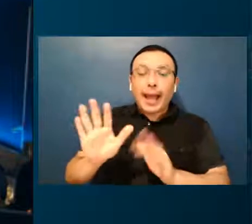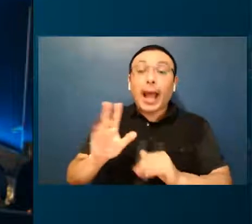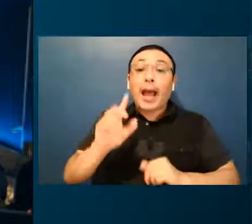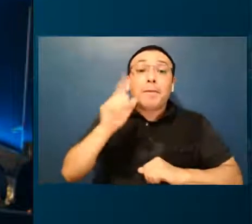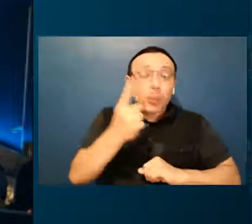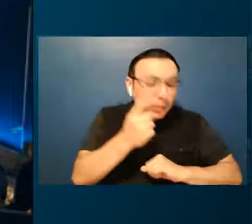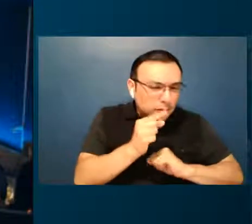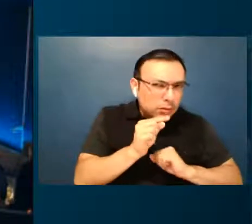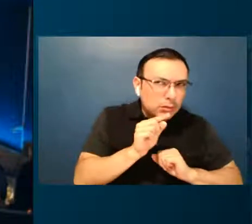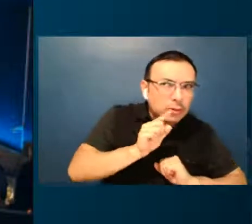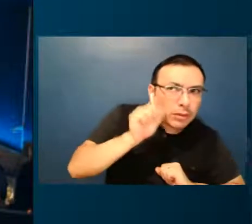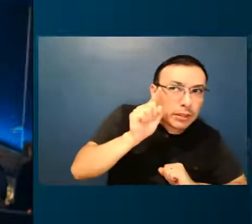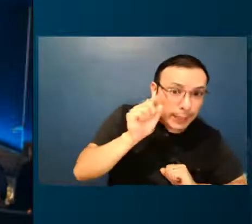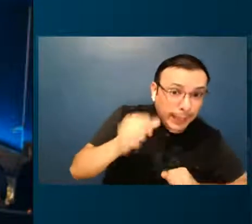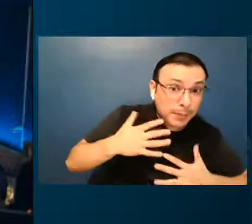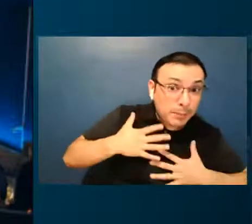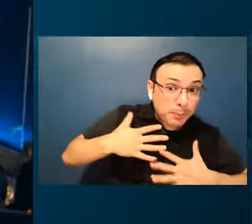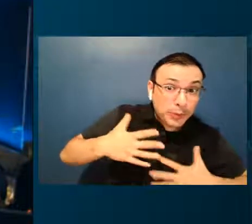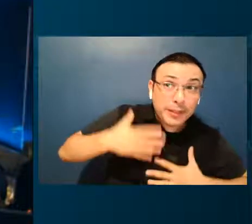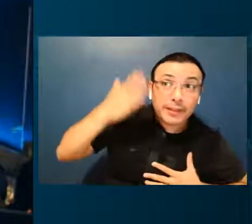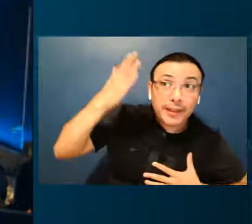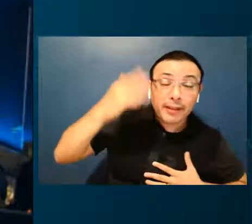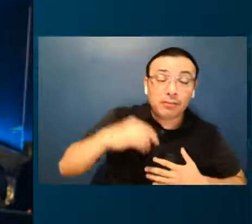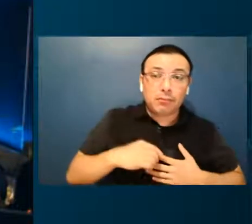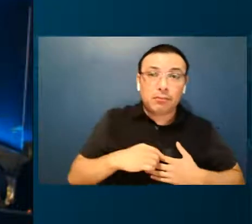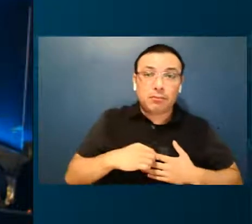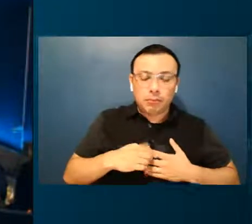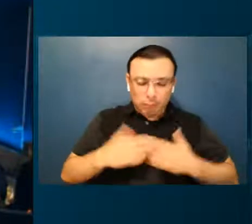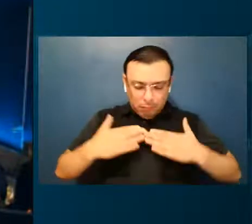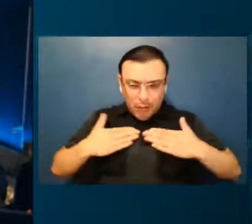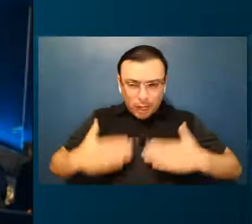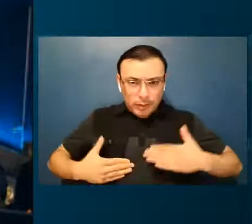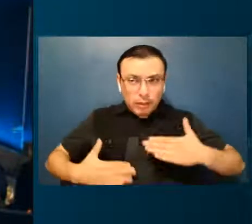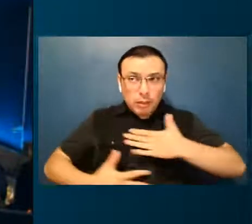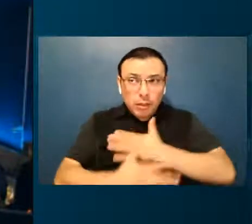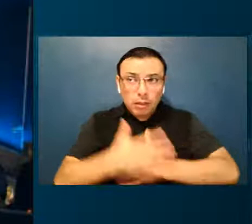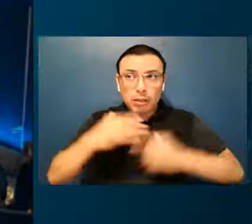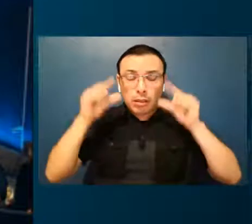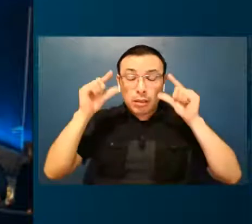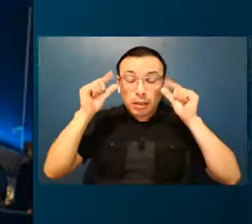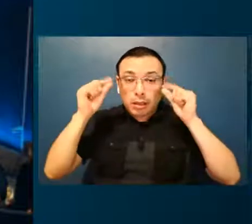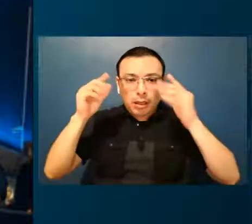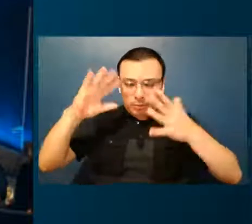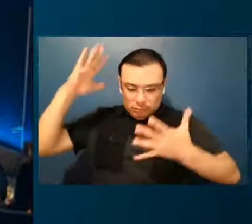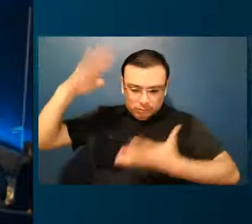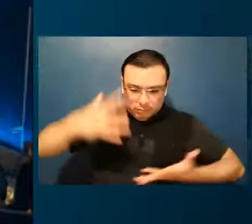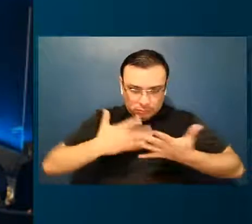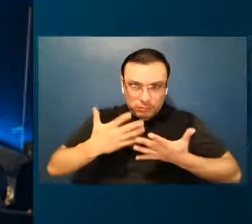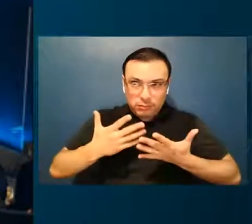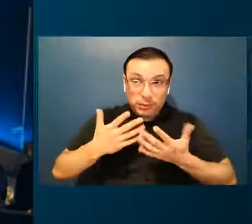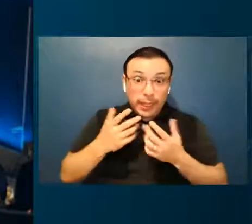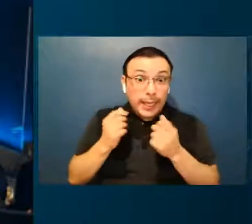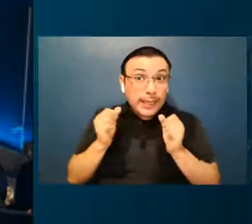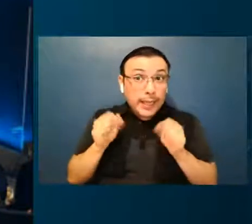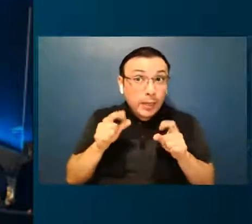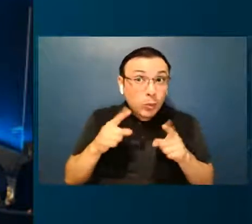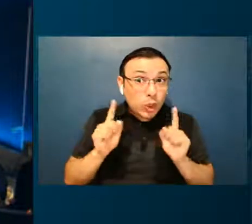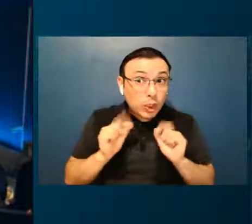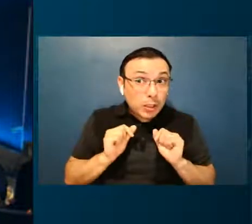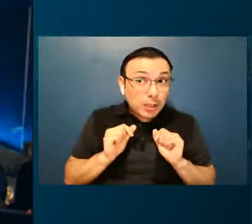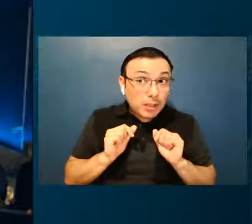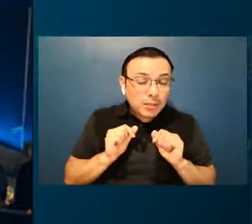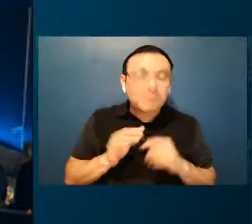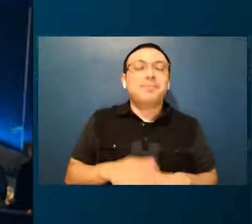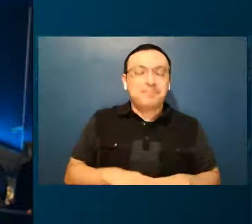basic bodily functions, and just survive in space. Could it even happen? Then later on, we had Gemini, which is kind of like,